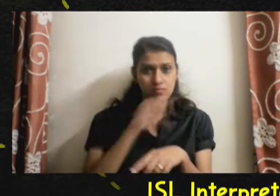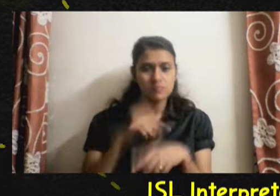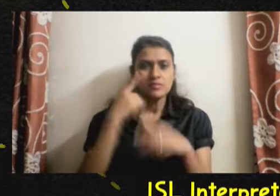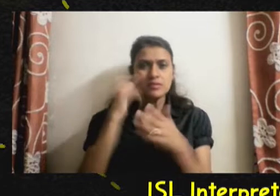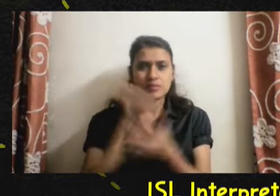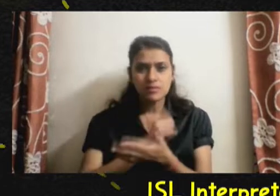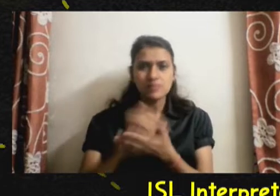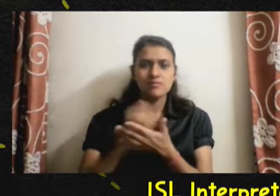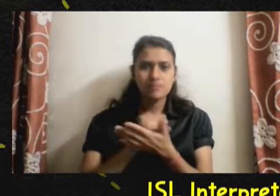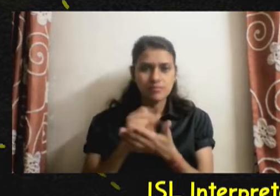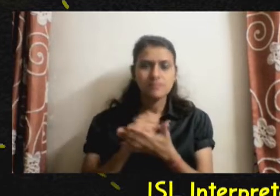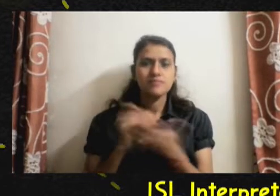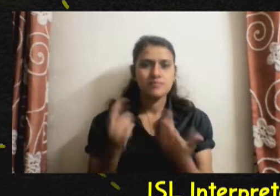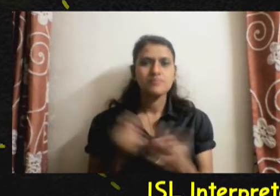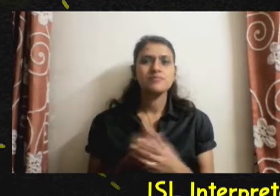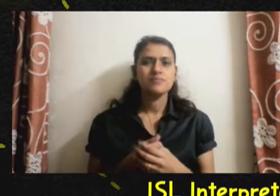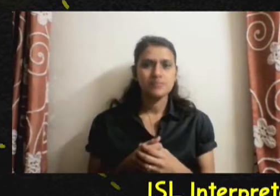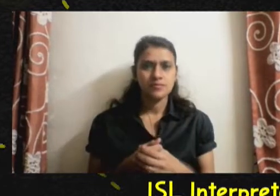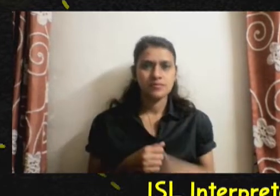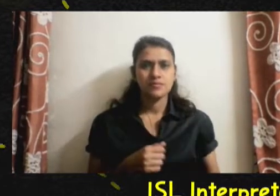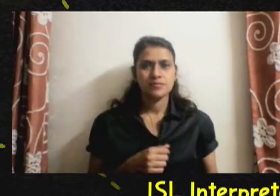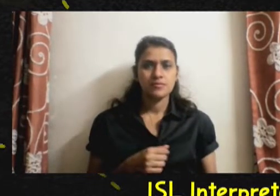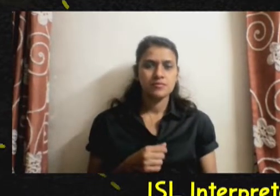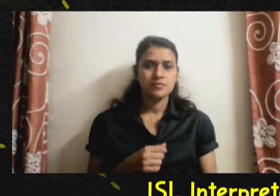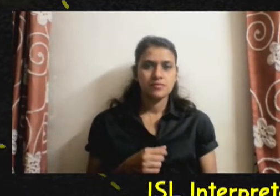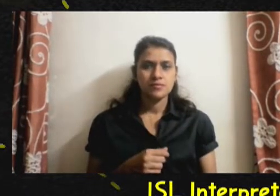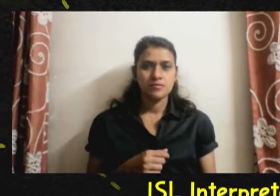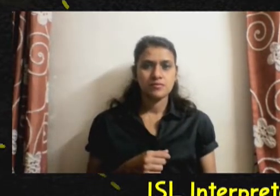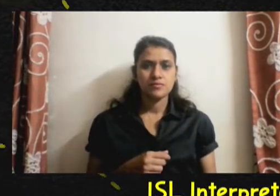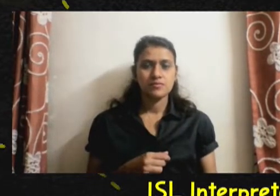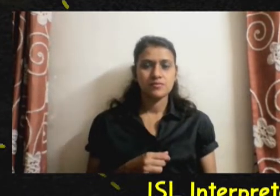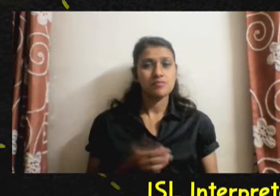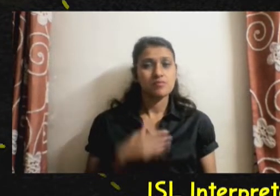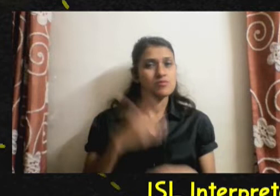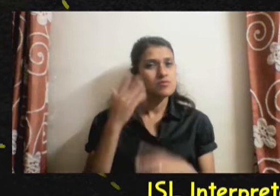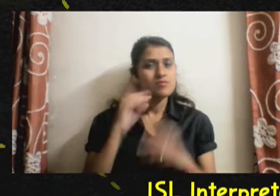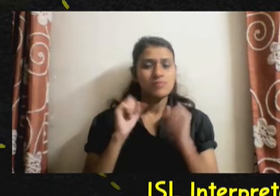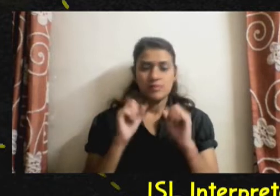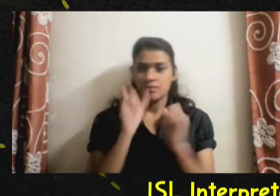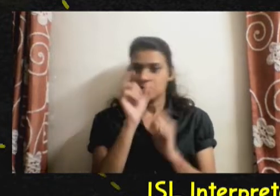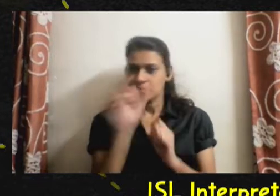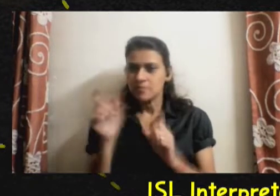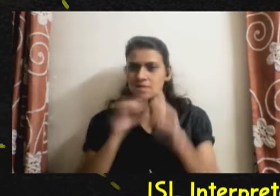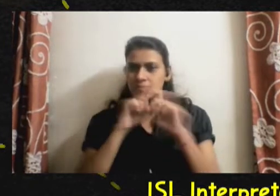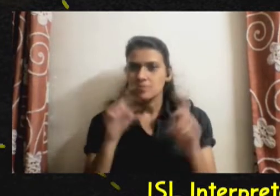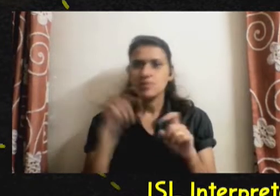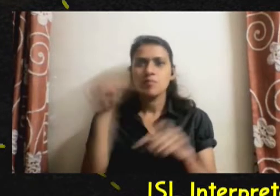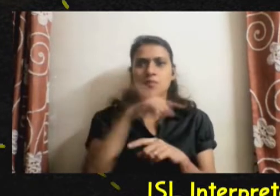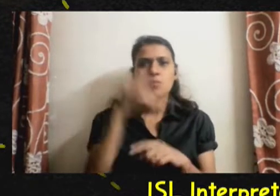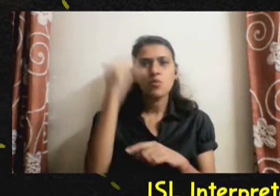keep it, you know, innuendo laden so that the right kind of people get